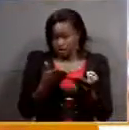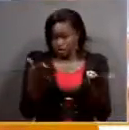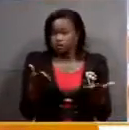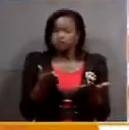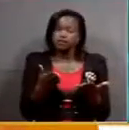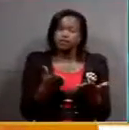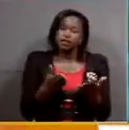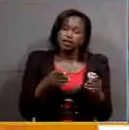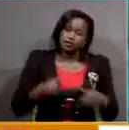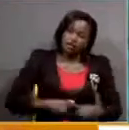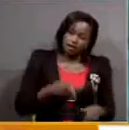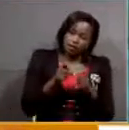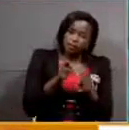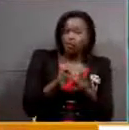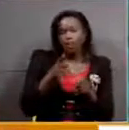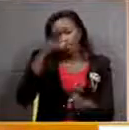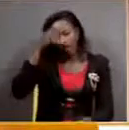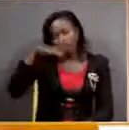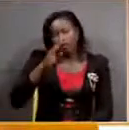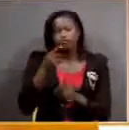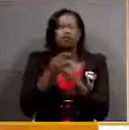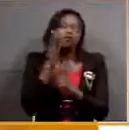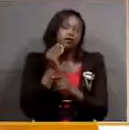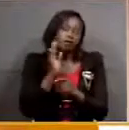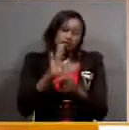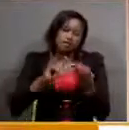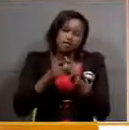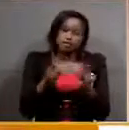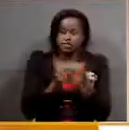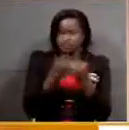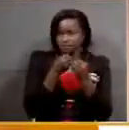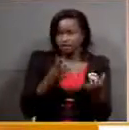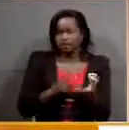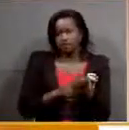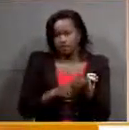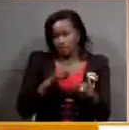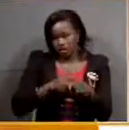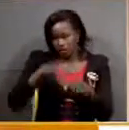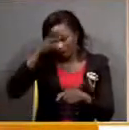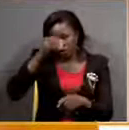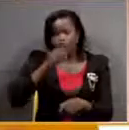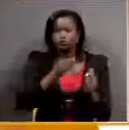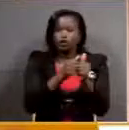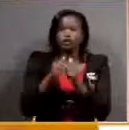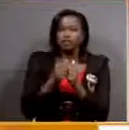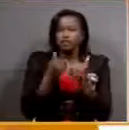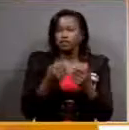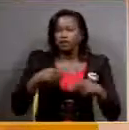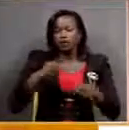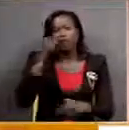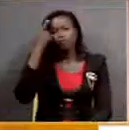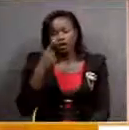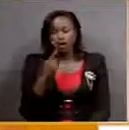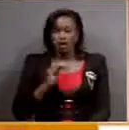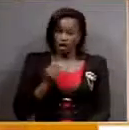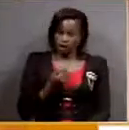from the experiences of their colleagues, and many have benefited from learning together. And what we've realized is that our young